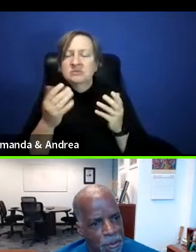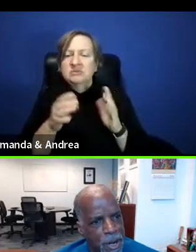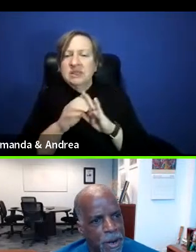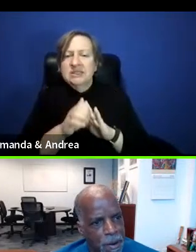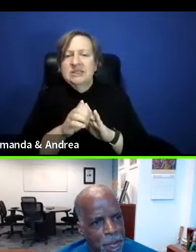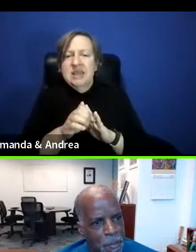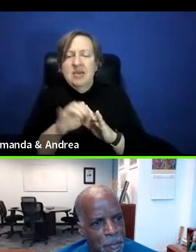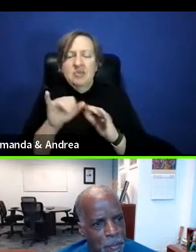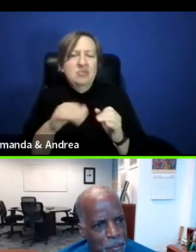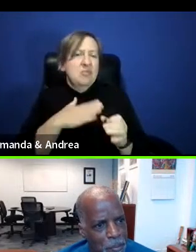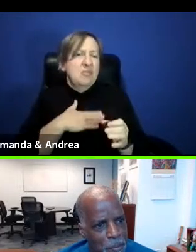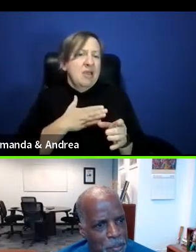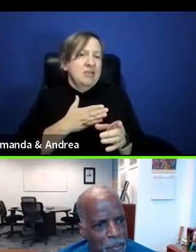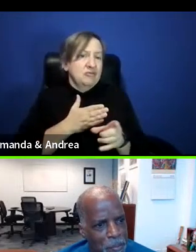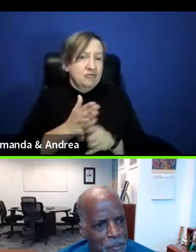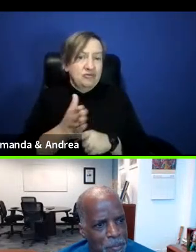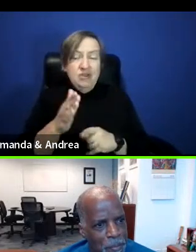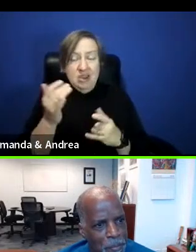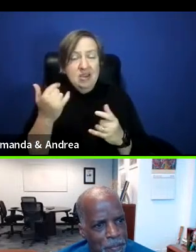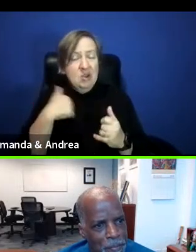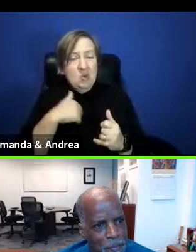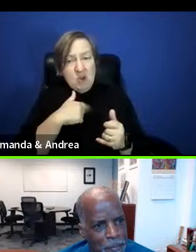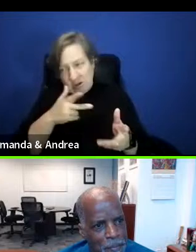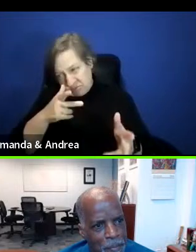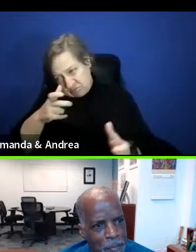my career.